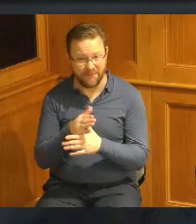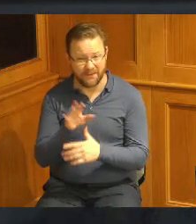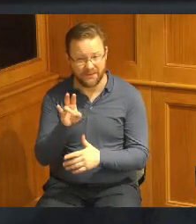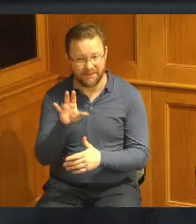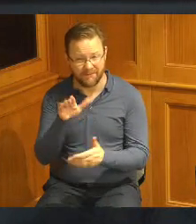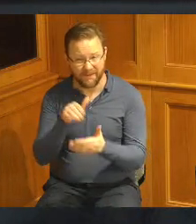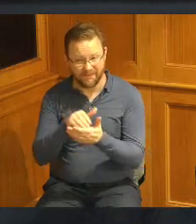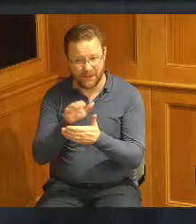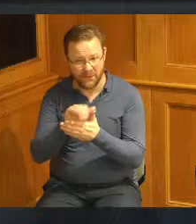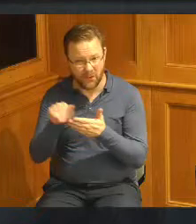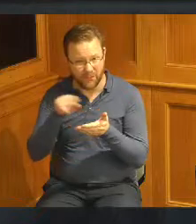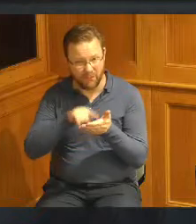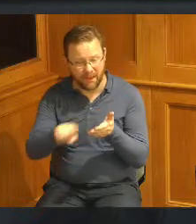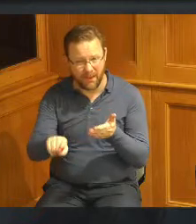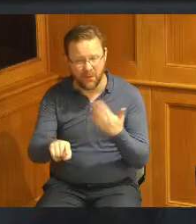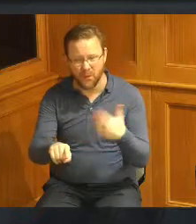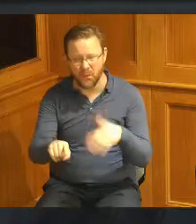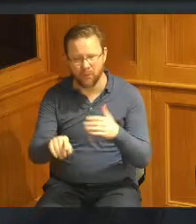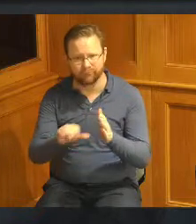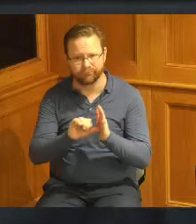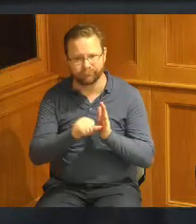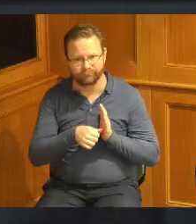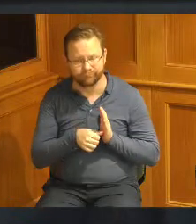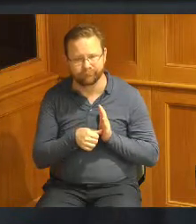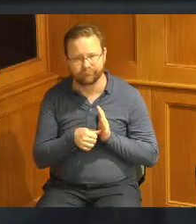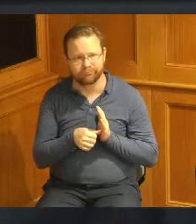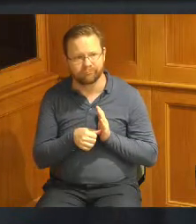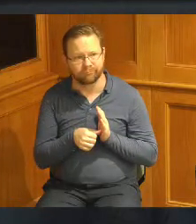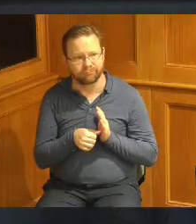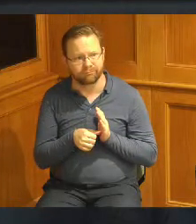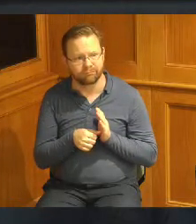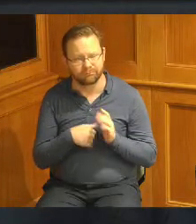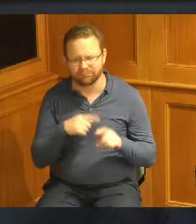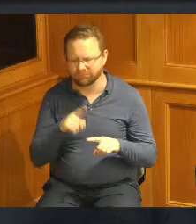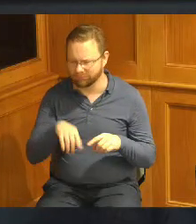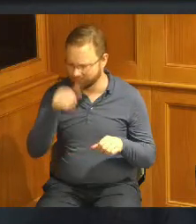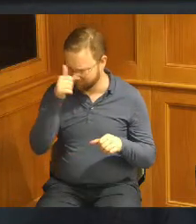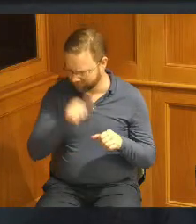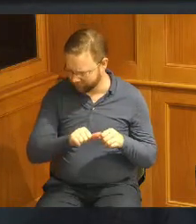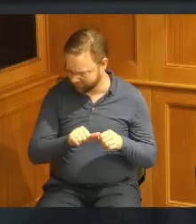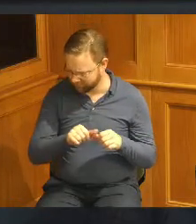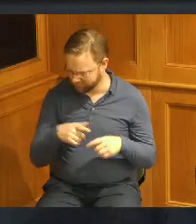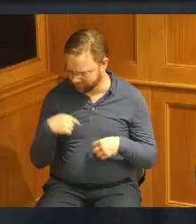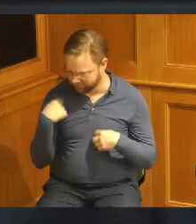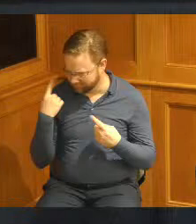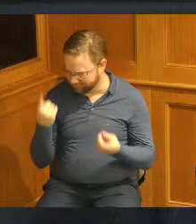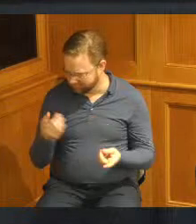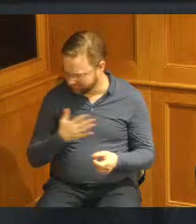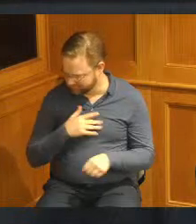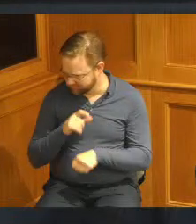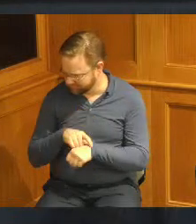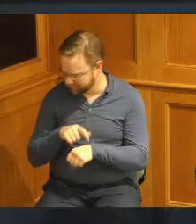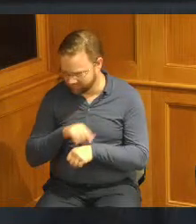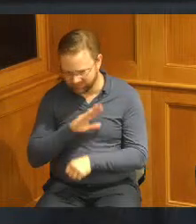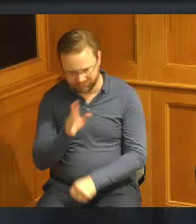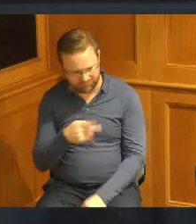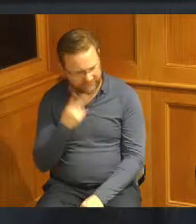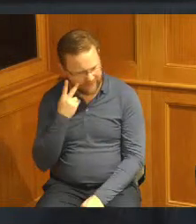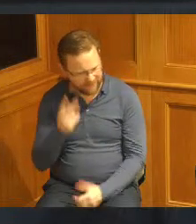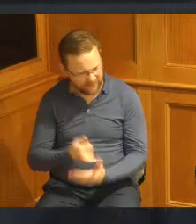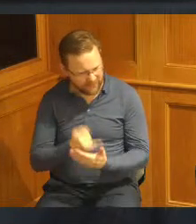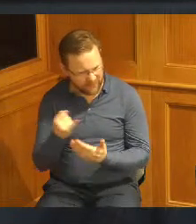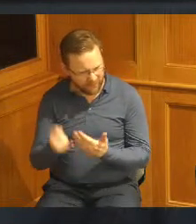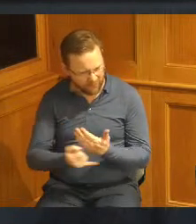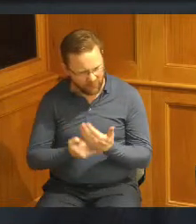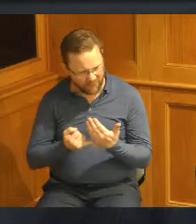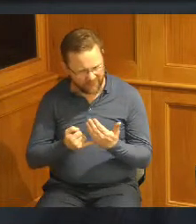$75,000 average pay rate is impressive. And I don't remember in my time here seeing a project